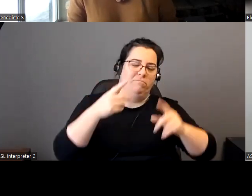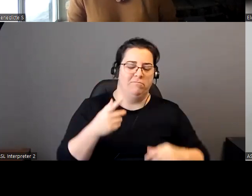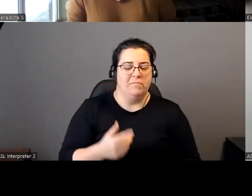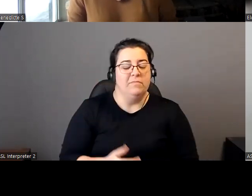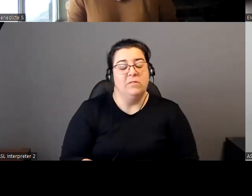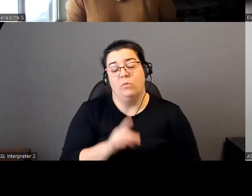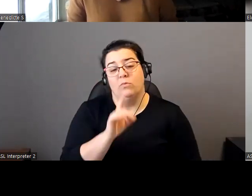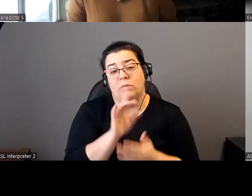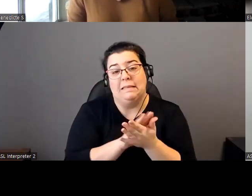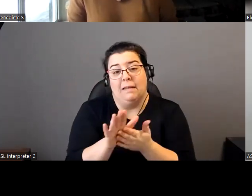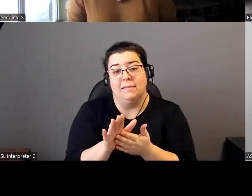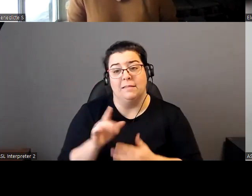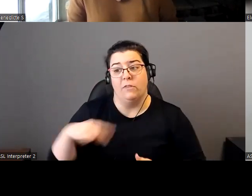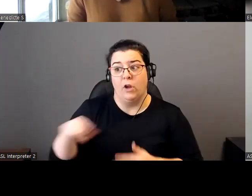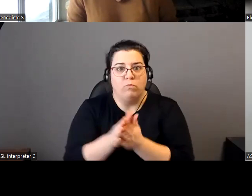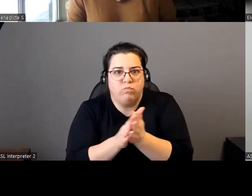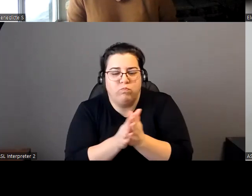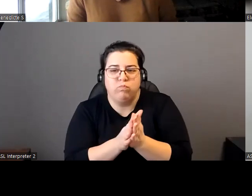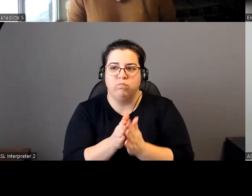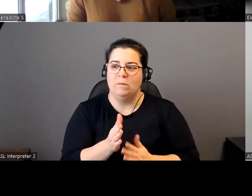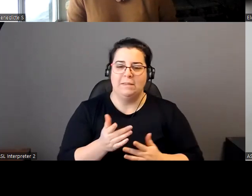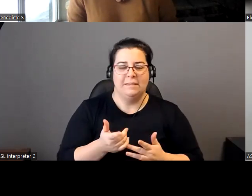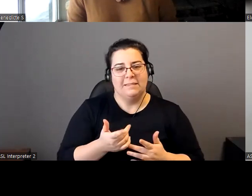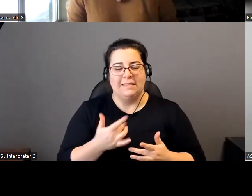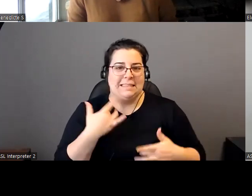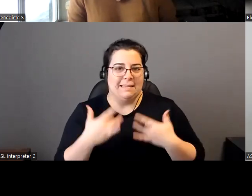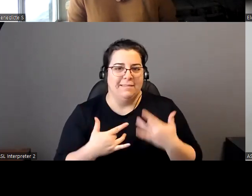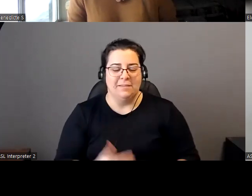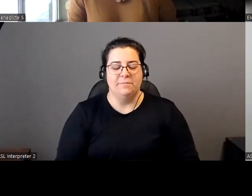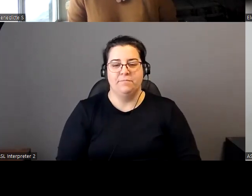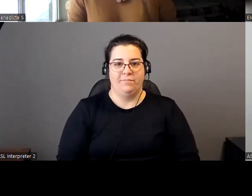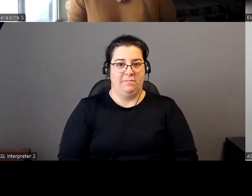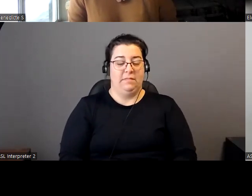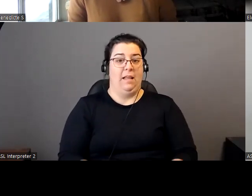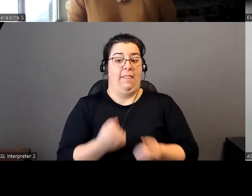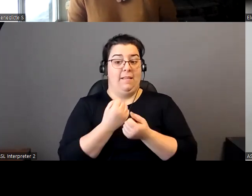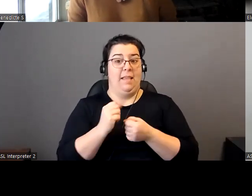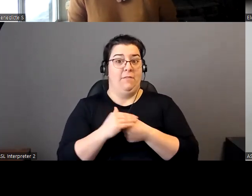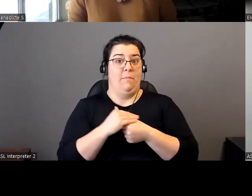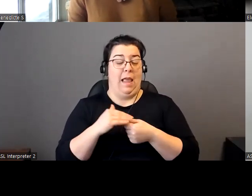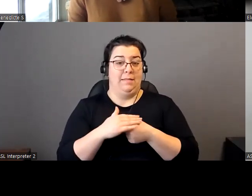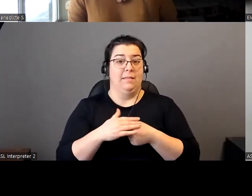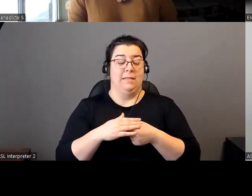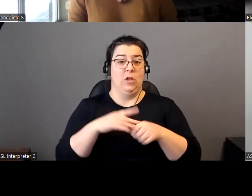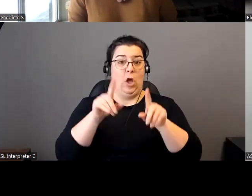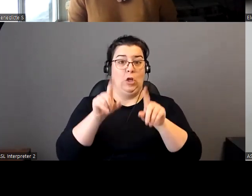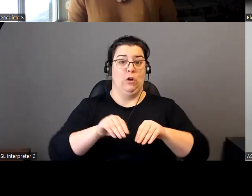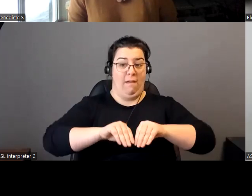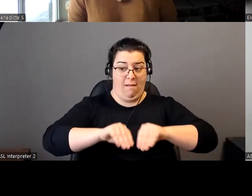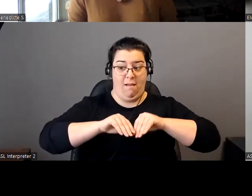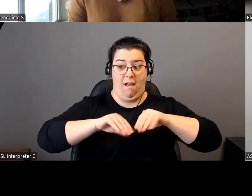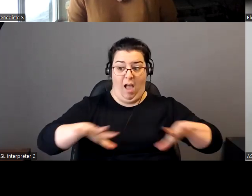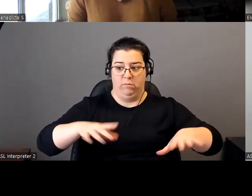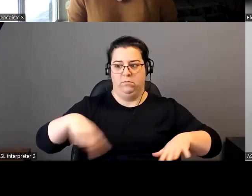of interest in it. The Safe Spaces group, we had sent out a survey just to see the interest in it, and everyone was so excited about